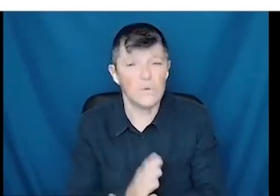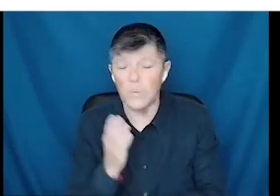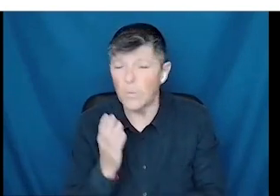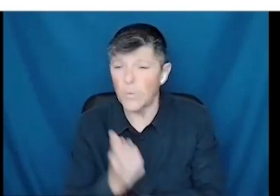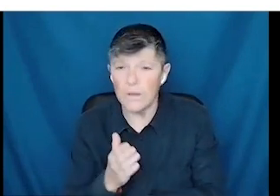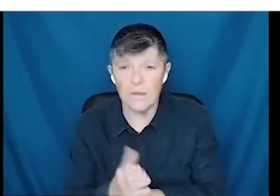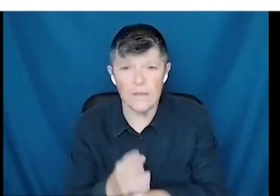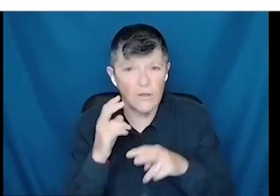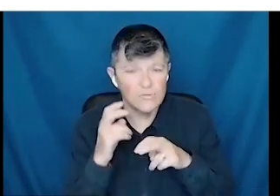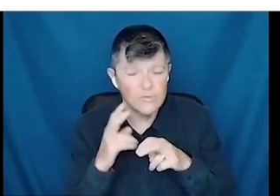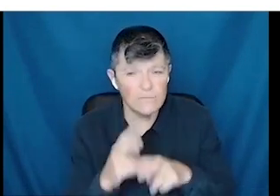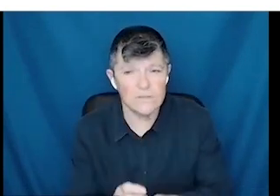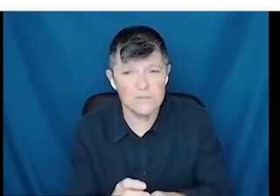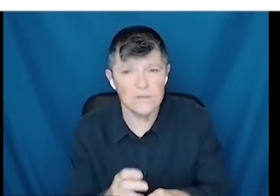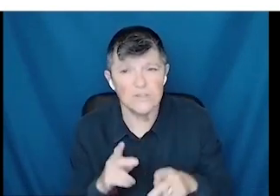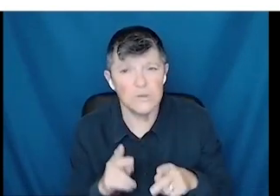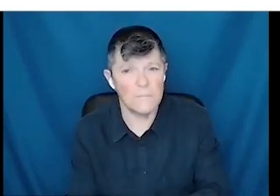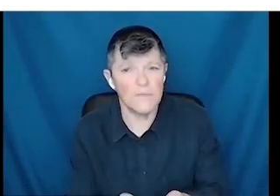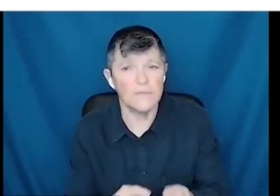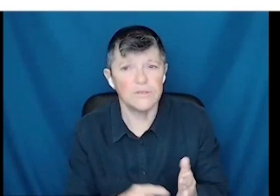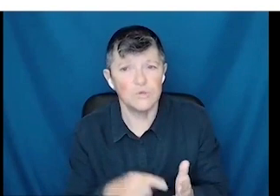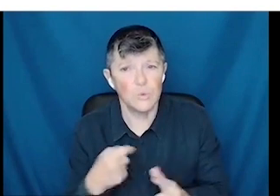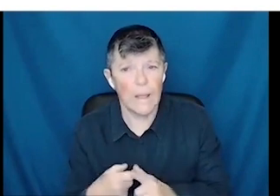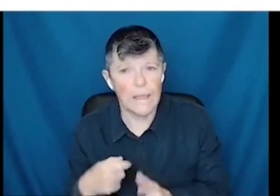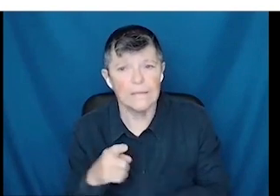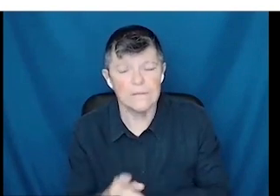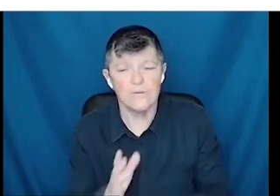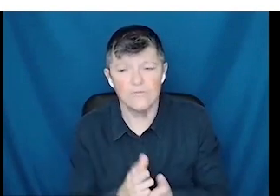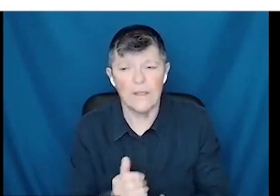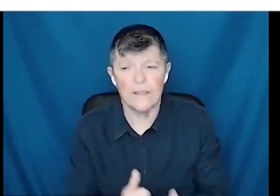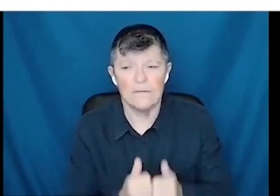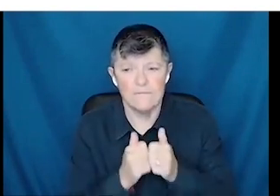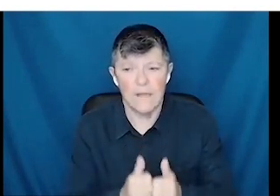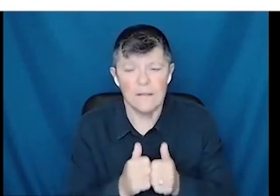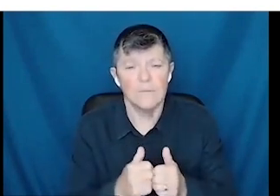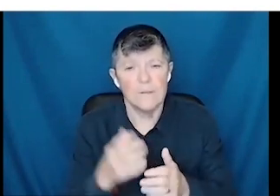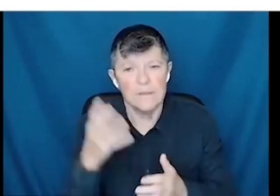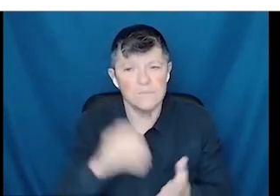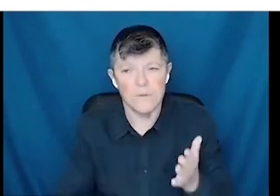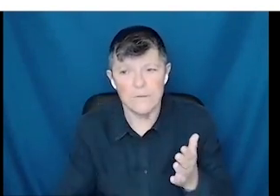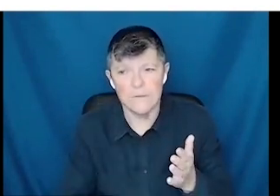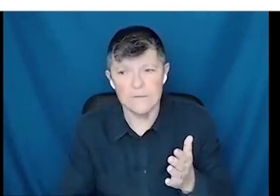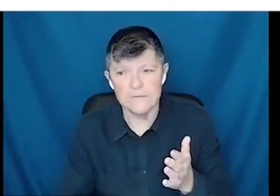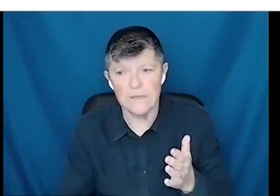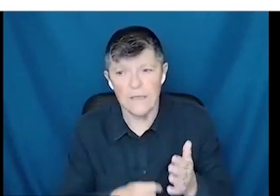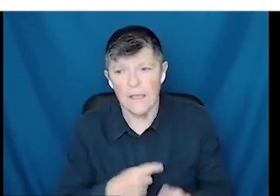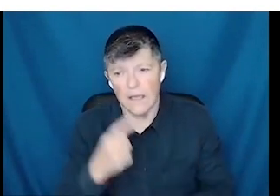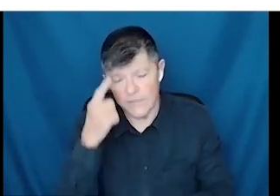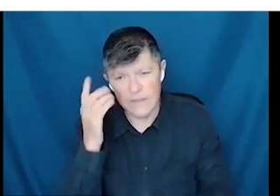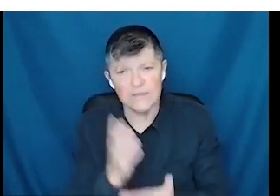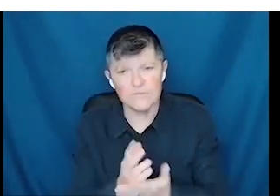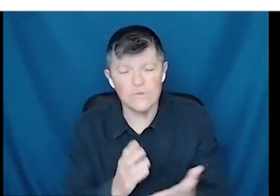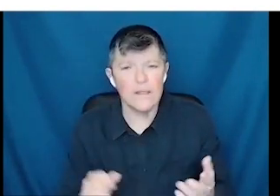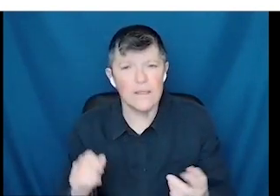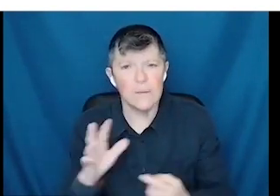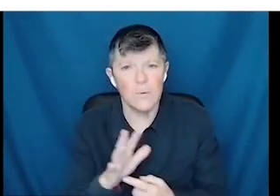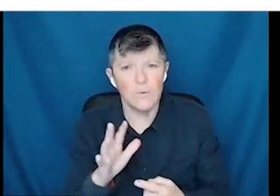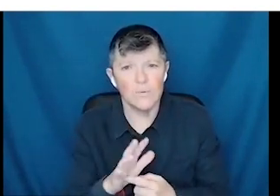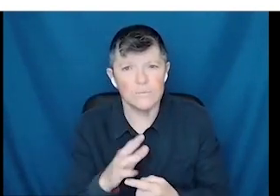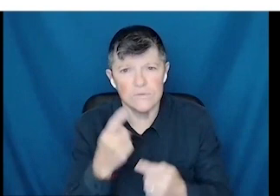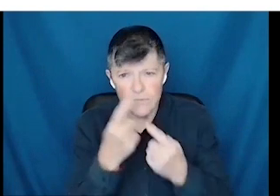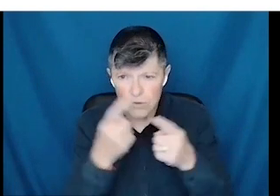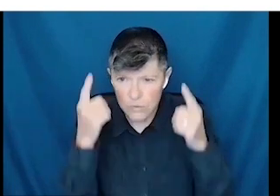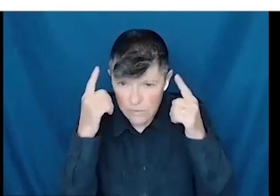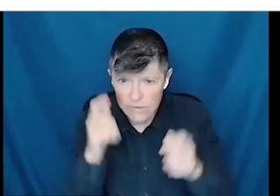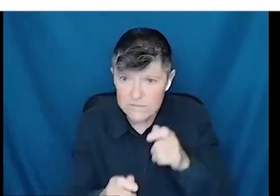Research Methods Toolkit. It was such a valuable experience. And I think it's really important for university students